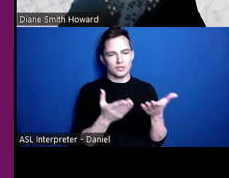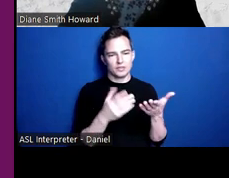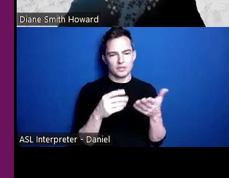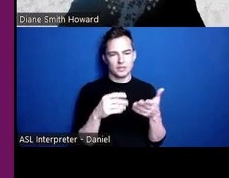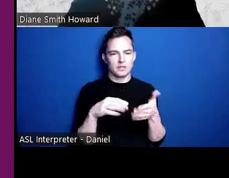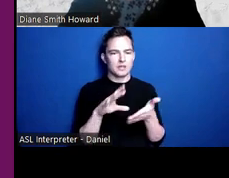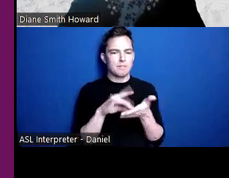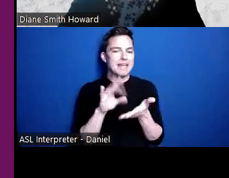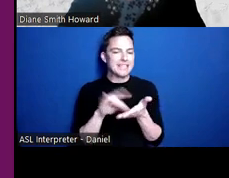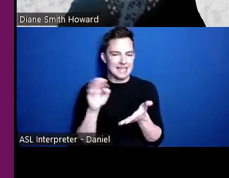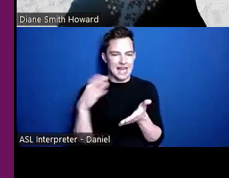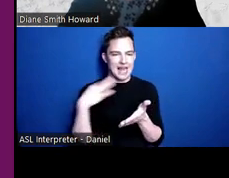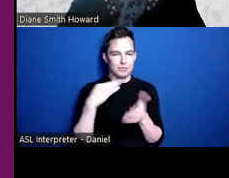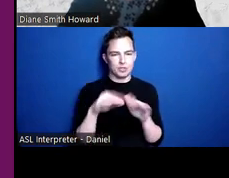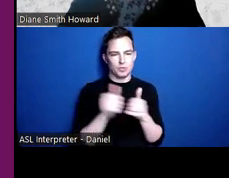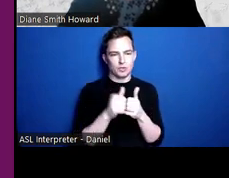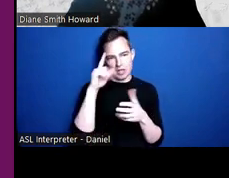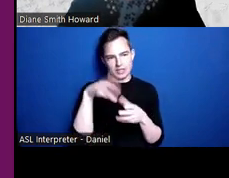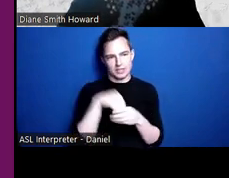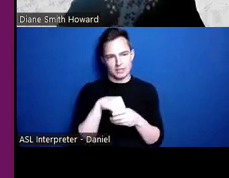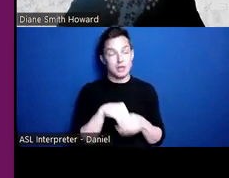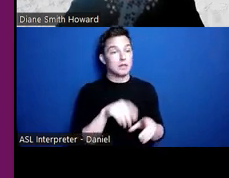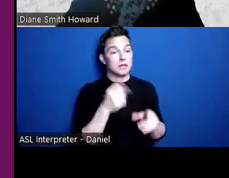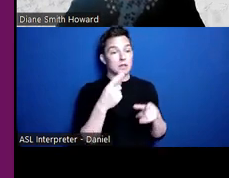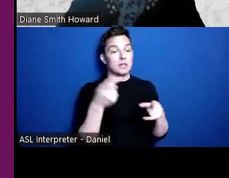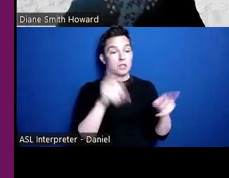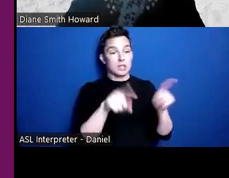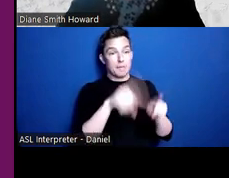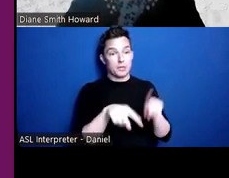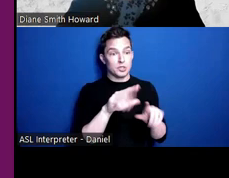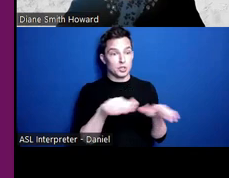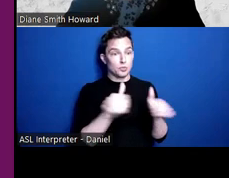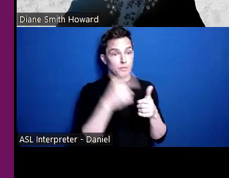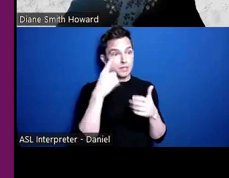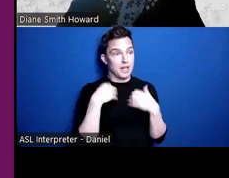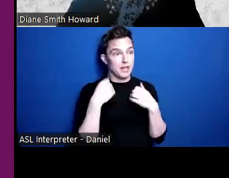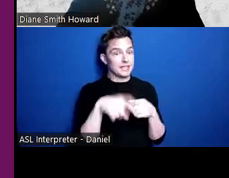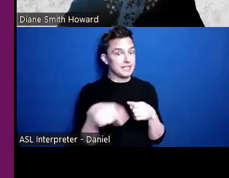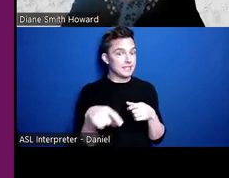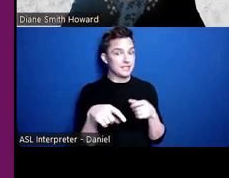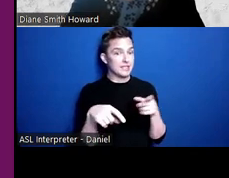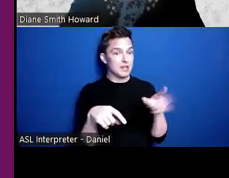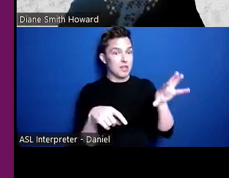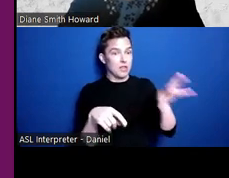The collaborations with children with mental health needs are not as